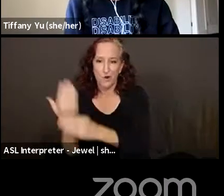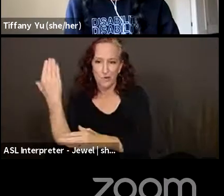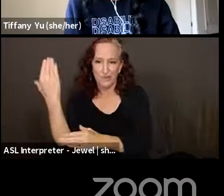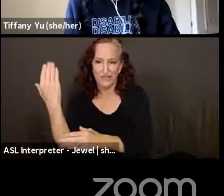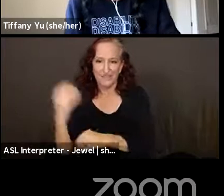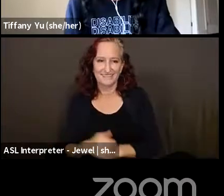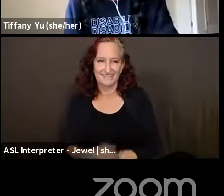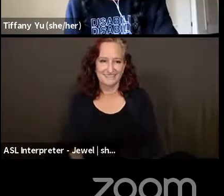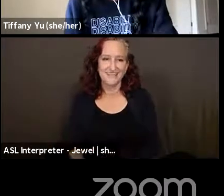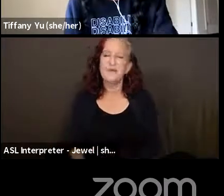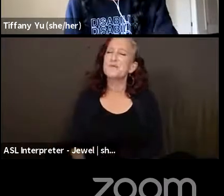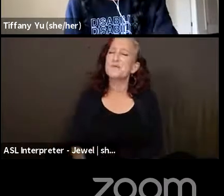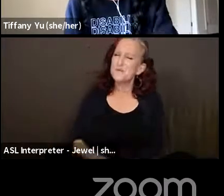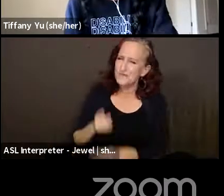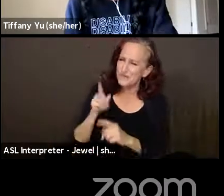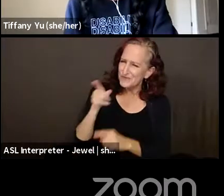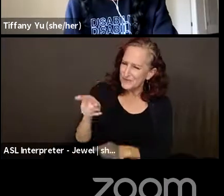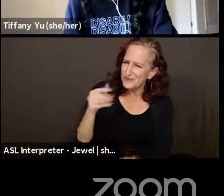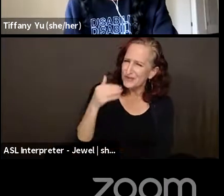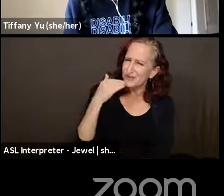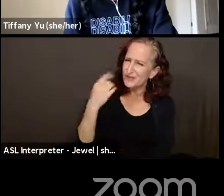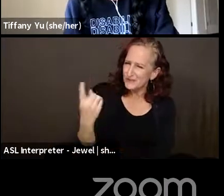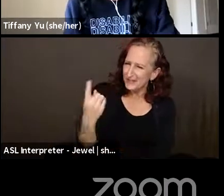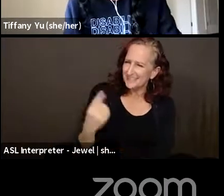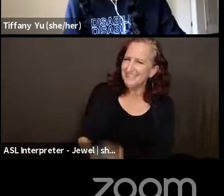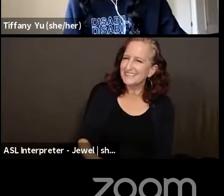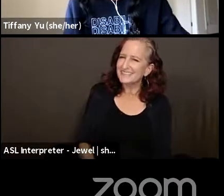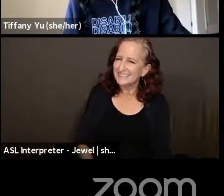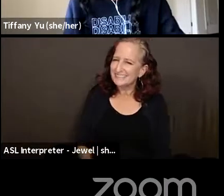That's awesome. Good one.